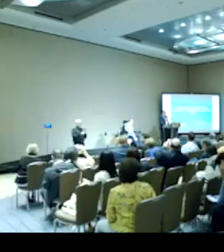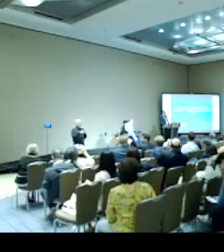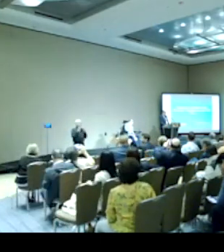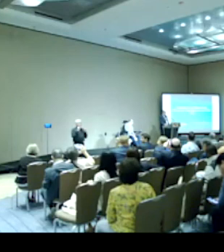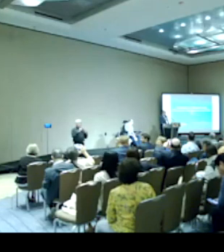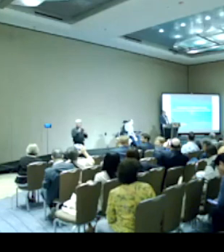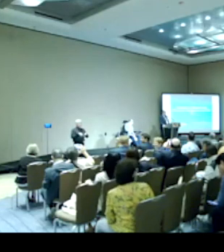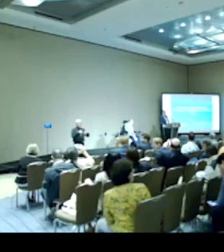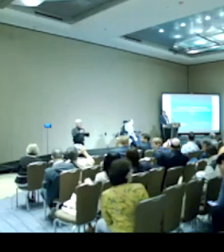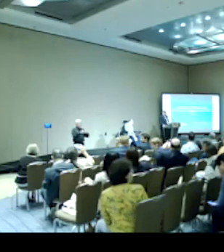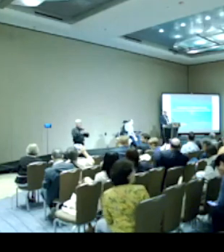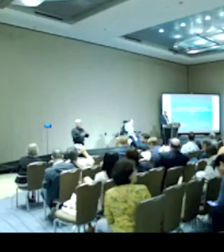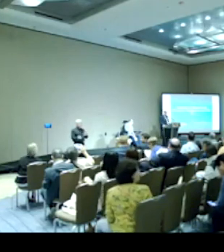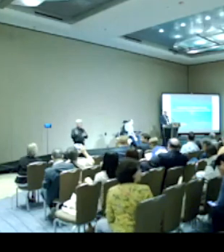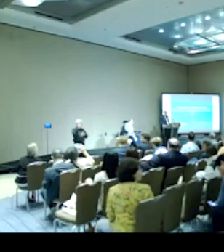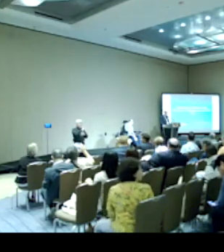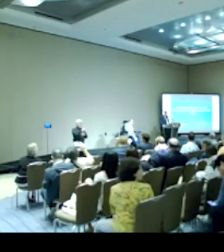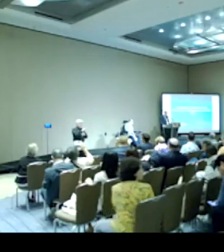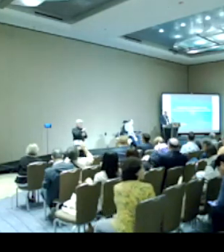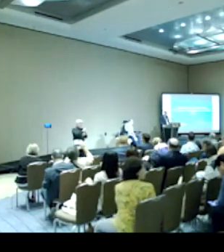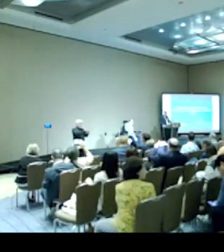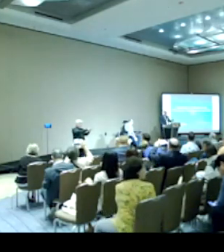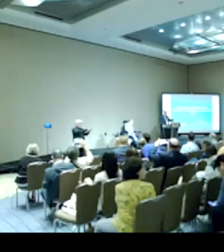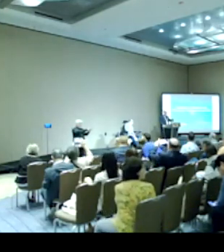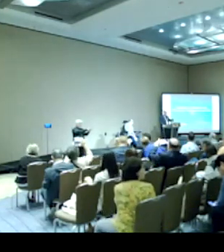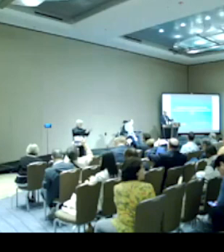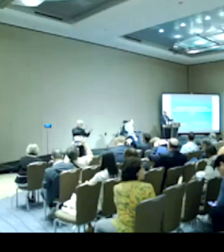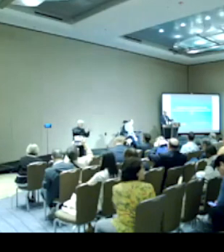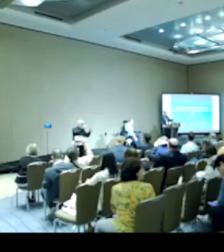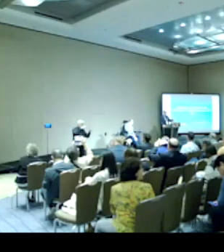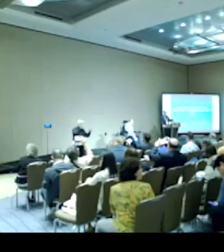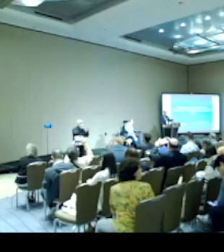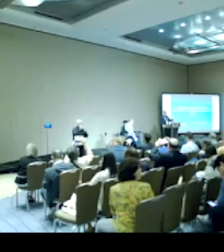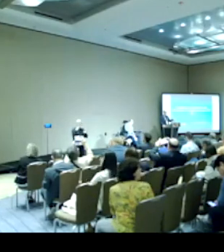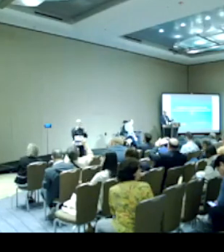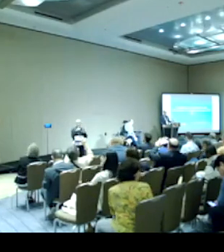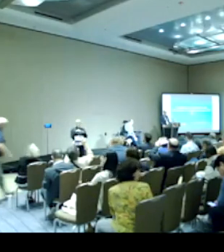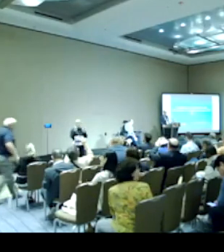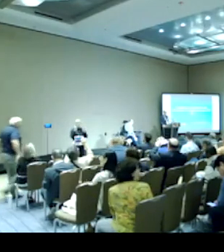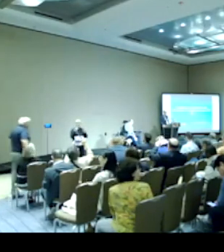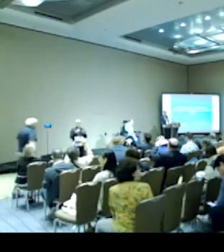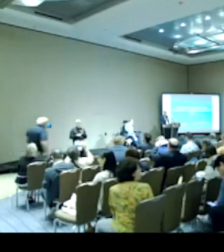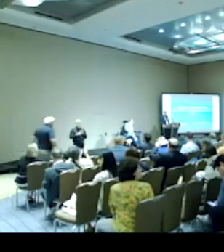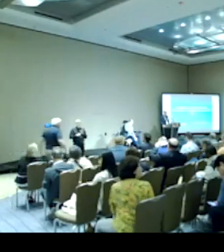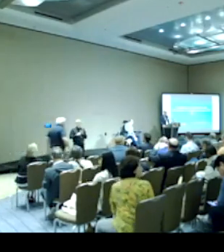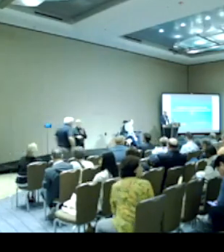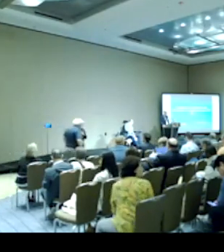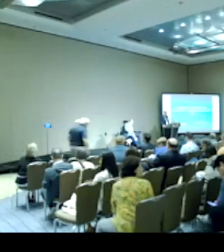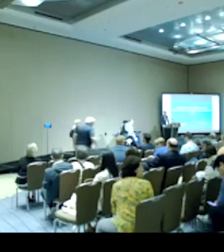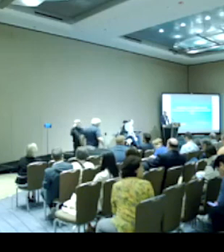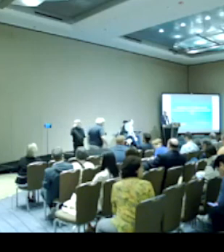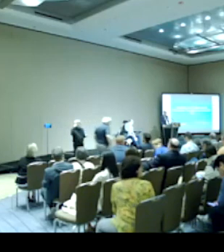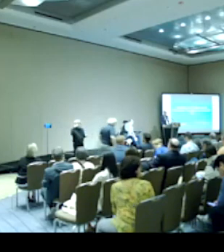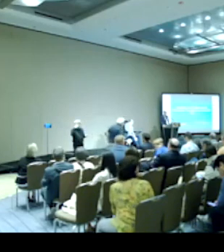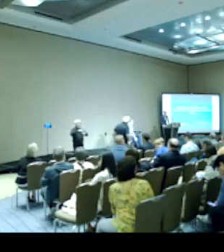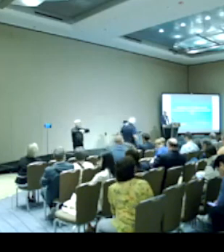Award is the premier acknowledgement of outstanding achievement and success in education research. Its purpose is to